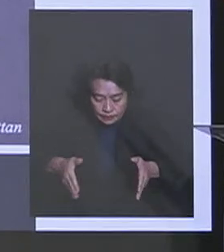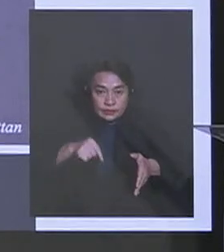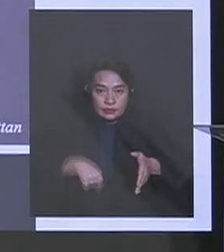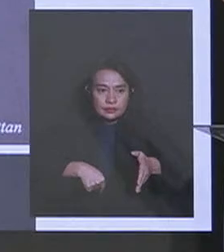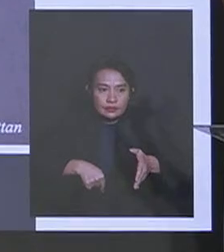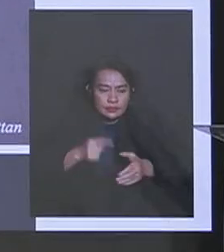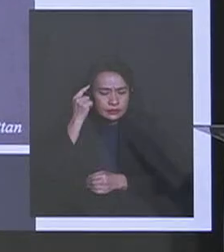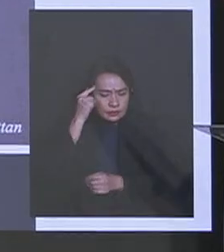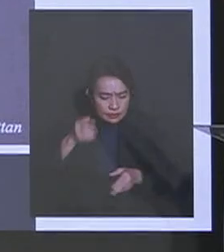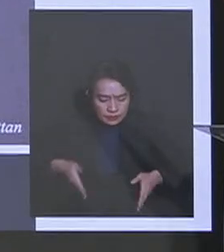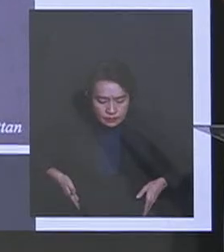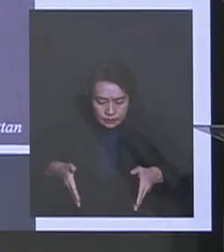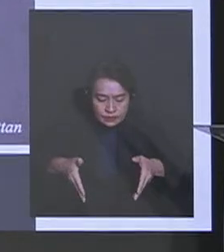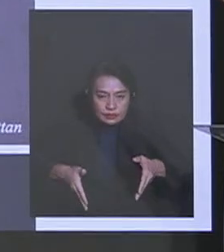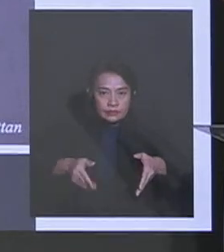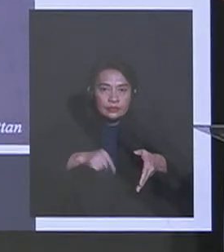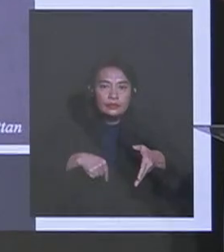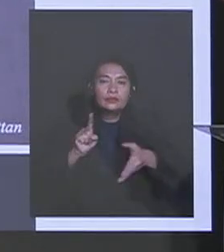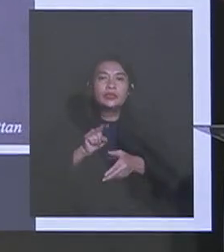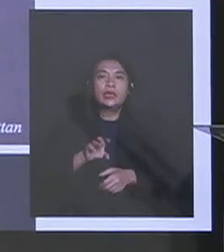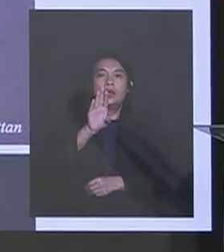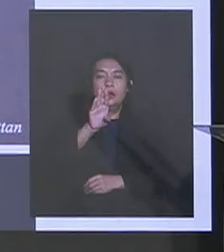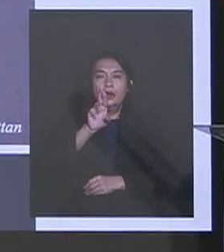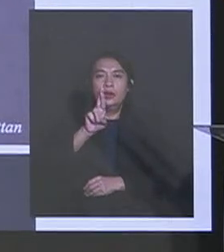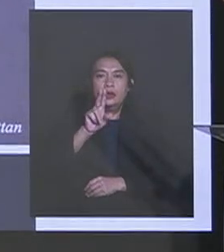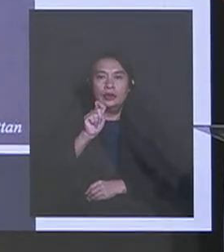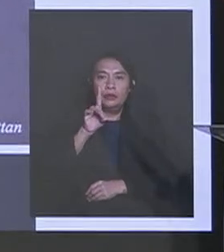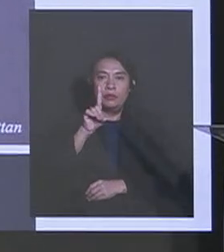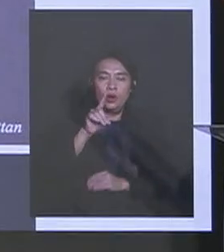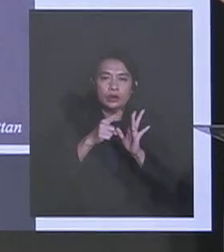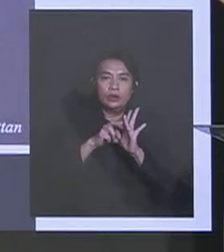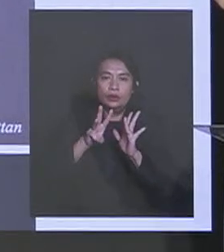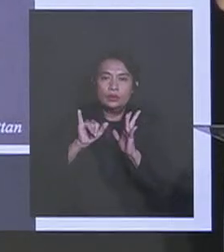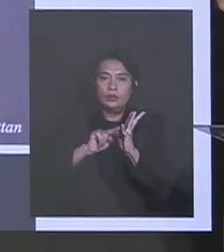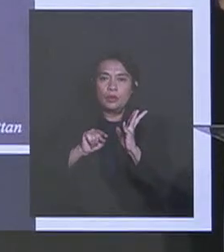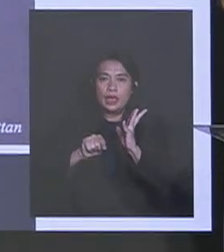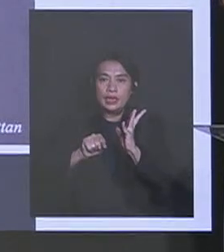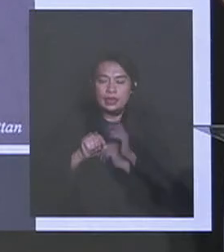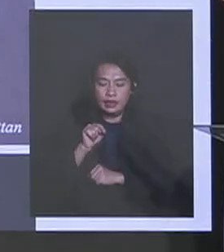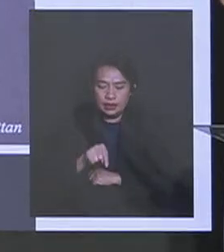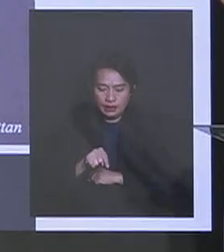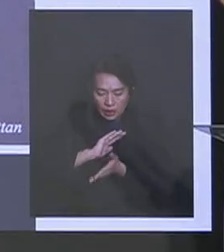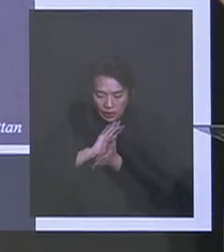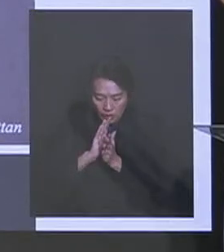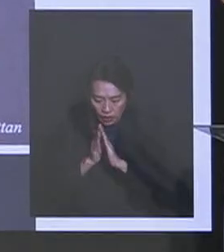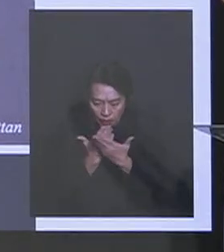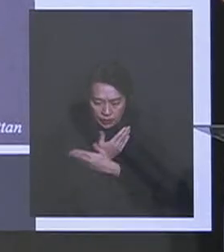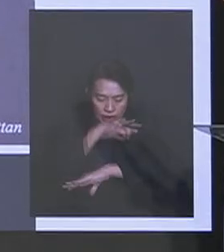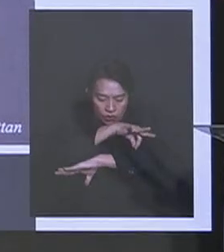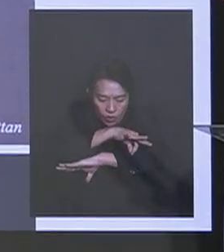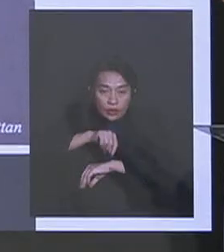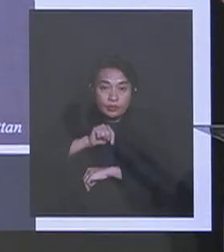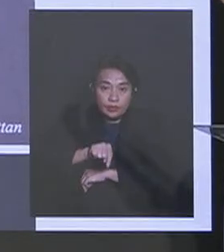Manhattan, and certainly Times Square has been transformed. We brought in Jan Gehl, the sort of famous planner